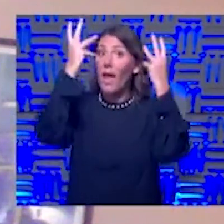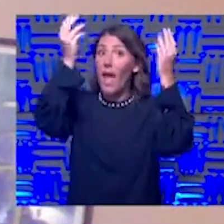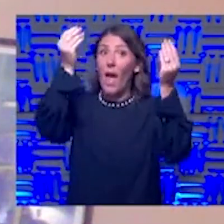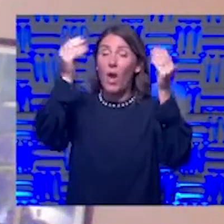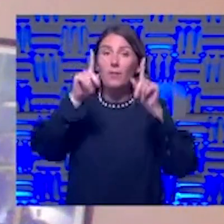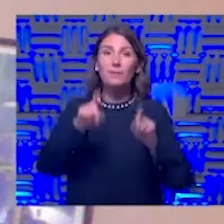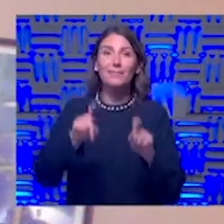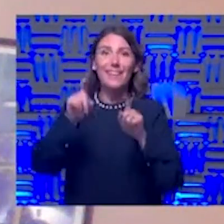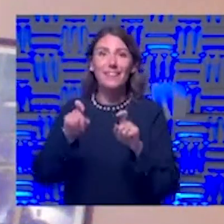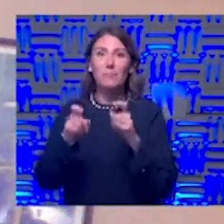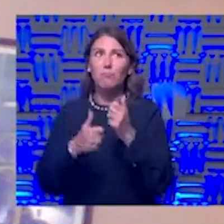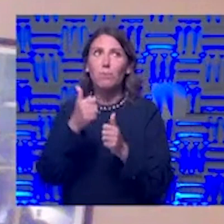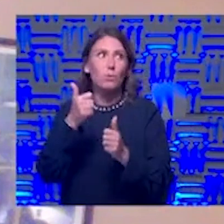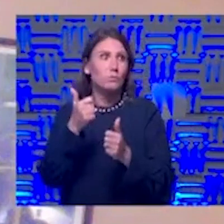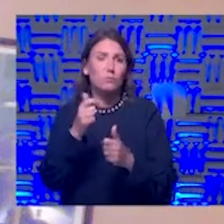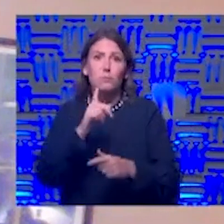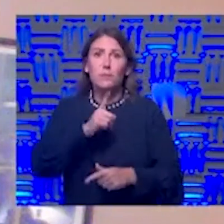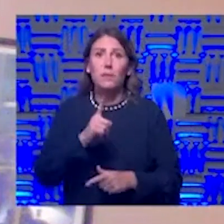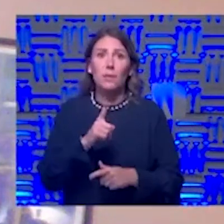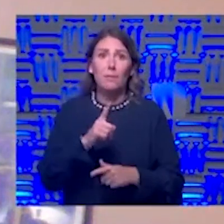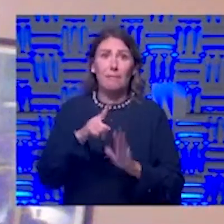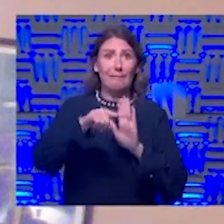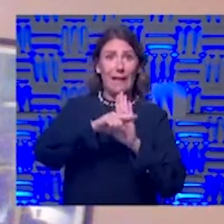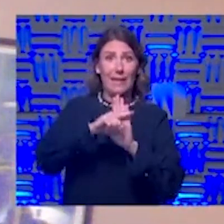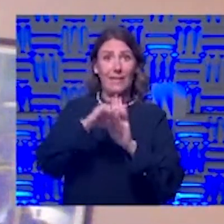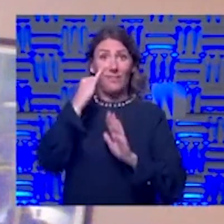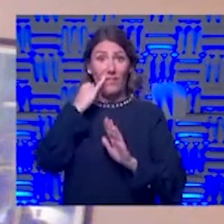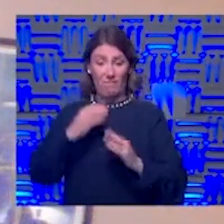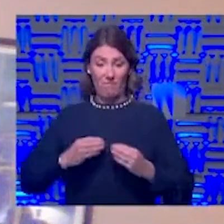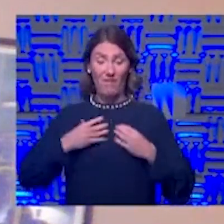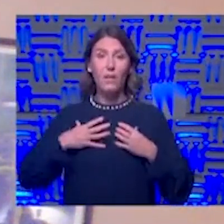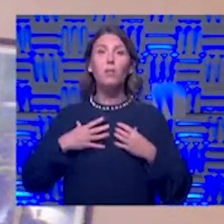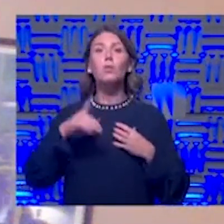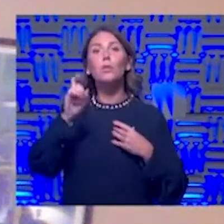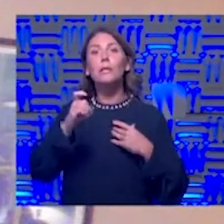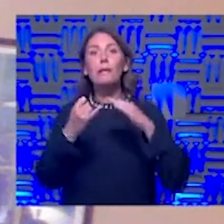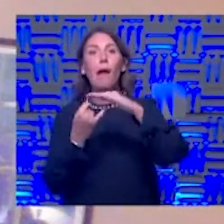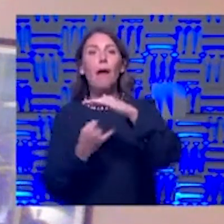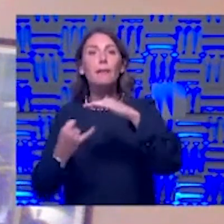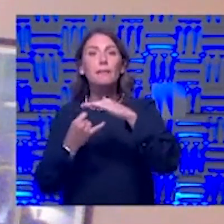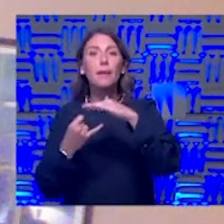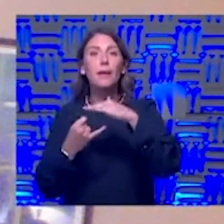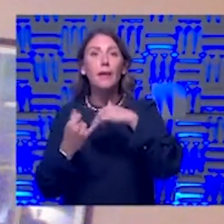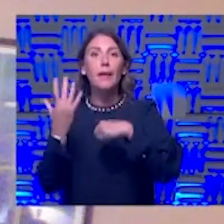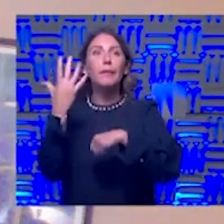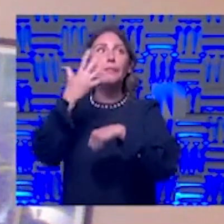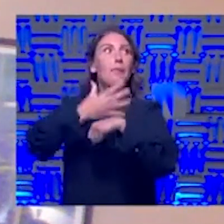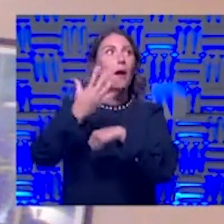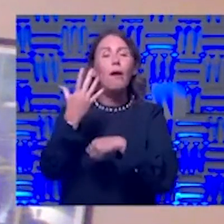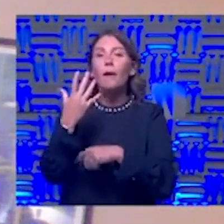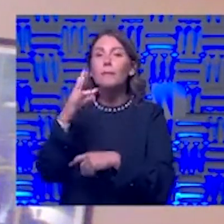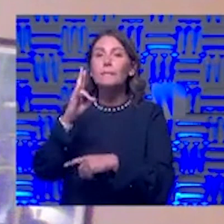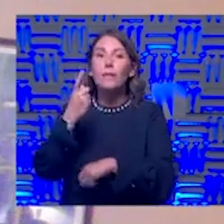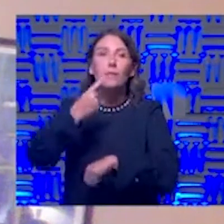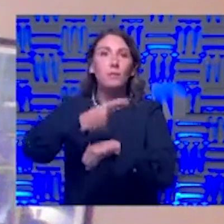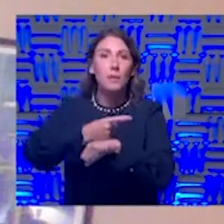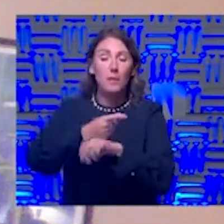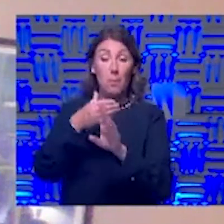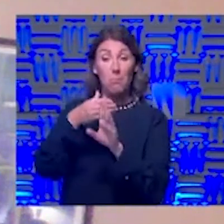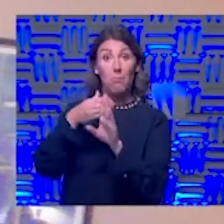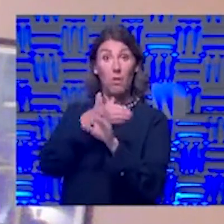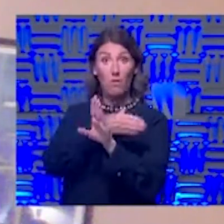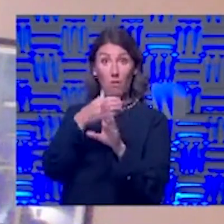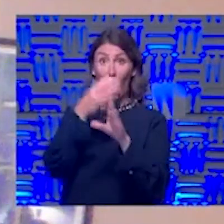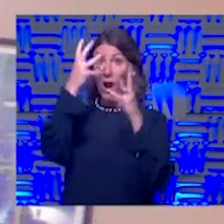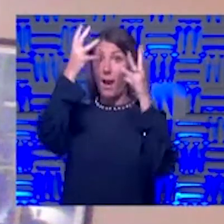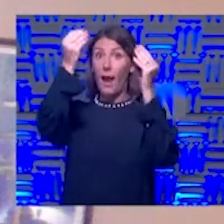certainly be negative, even if I got infected. And so you need to isolate for 5 to 7 days before you actually go out and